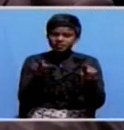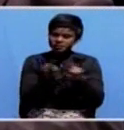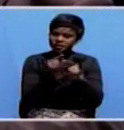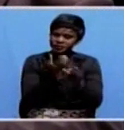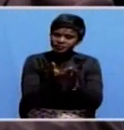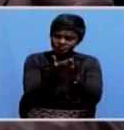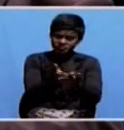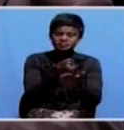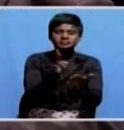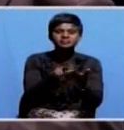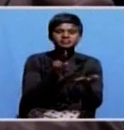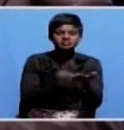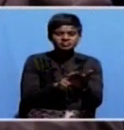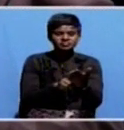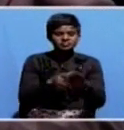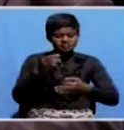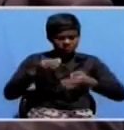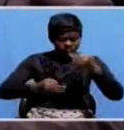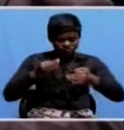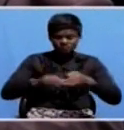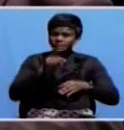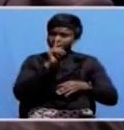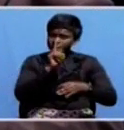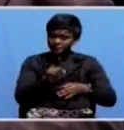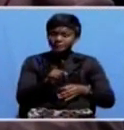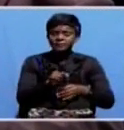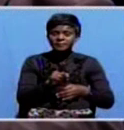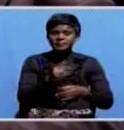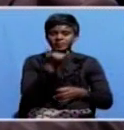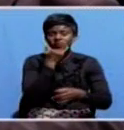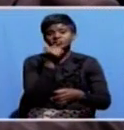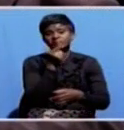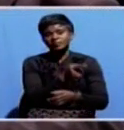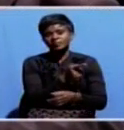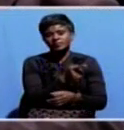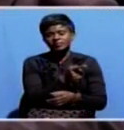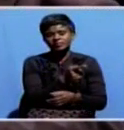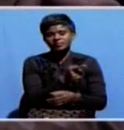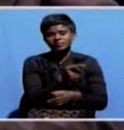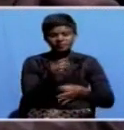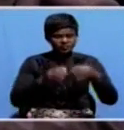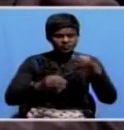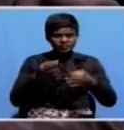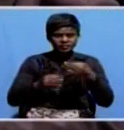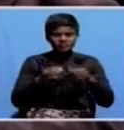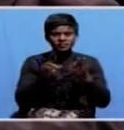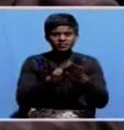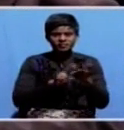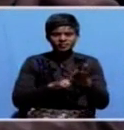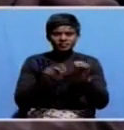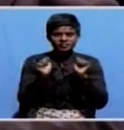court. And if the court proves them guilty, then they go to jail